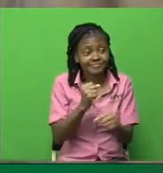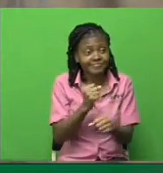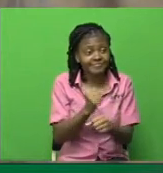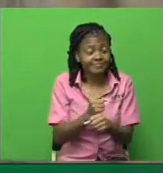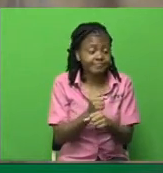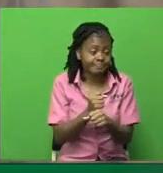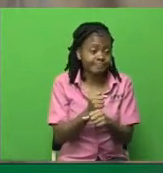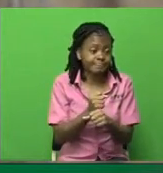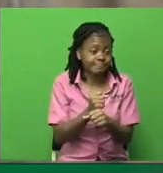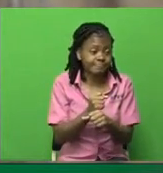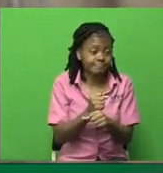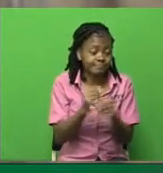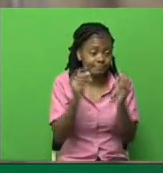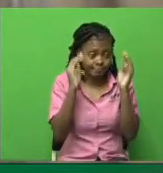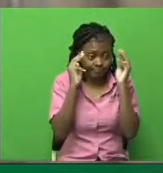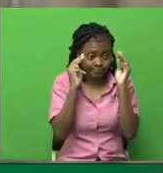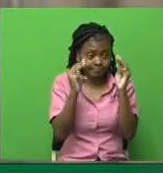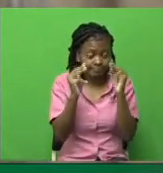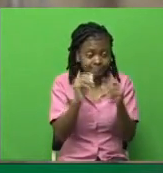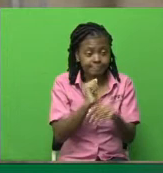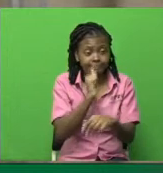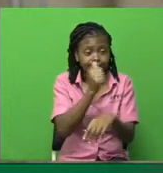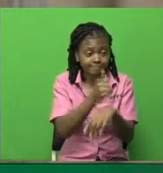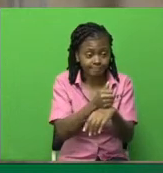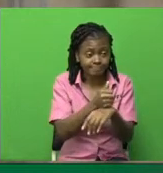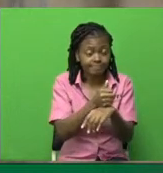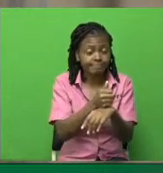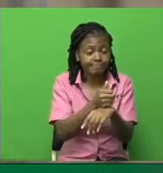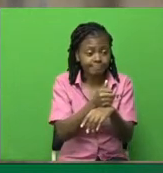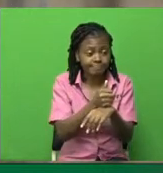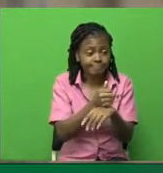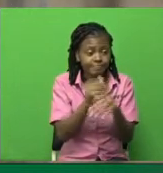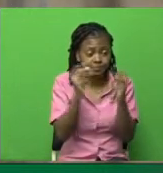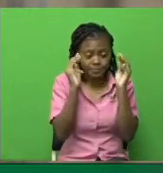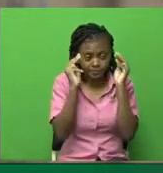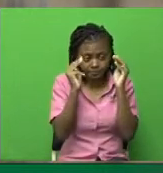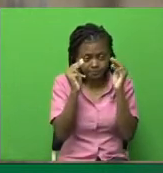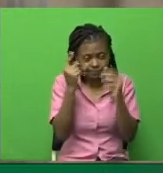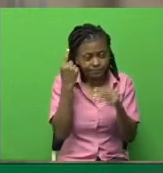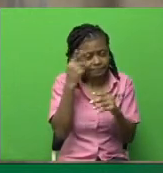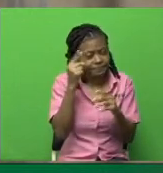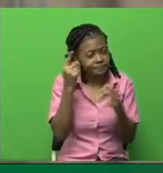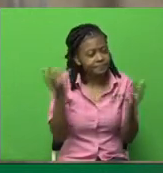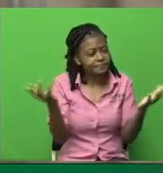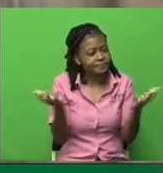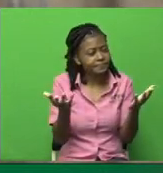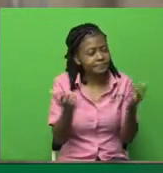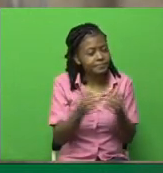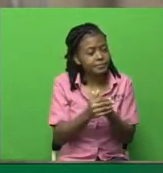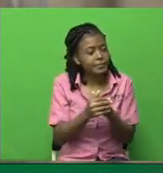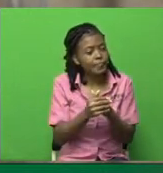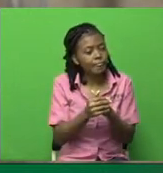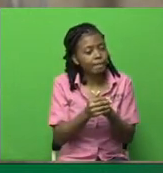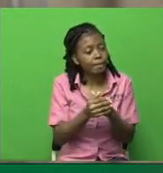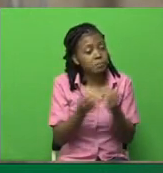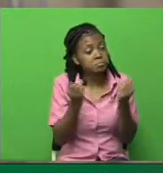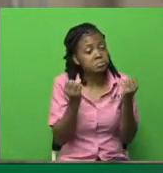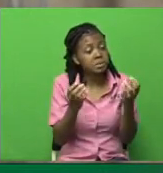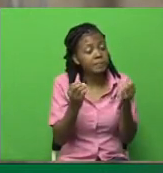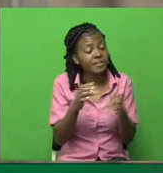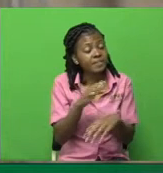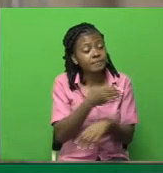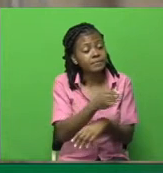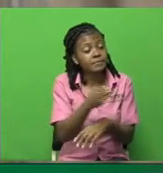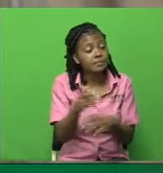existence this ministry is supposed to be the Cornerstone the platform in which many of the projects identified